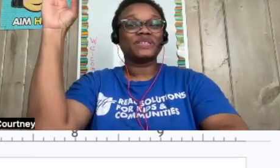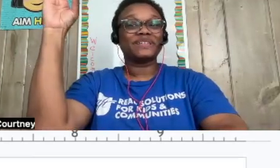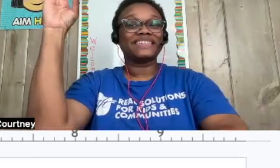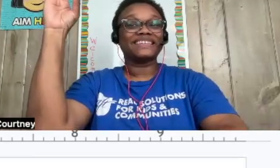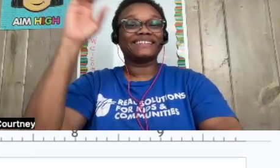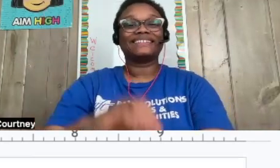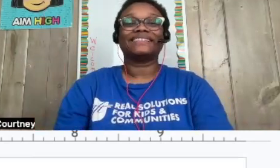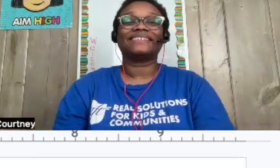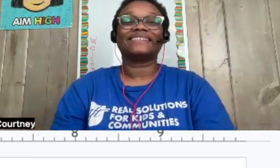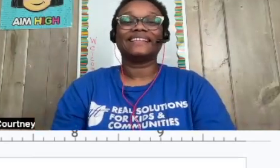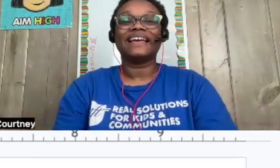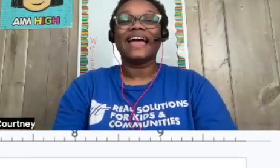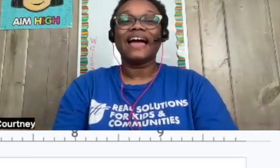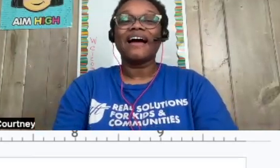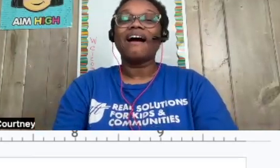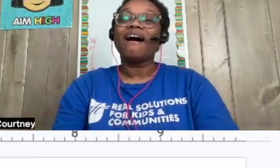Christmas.